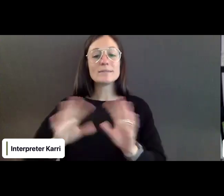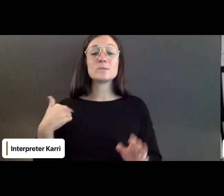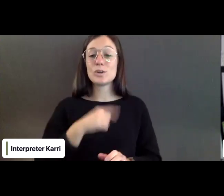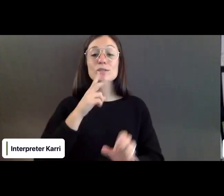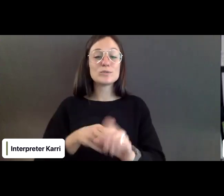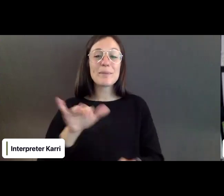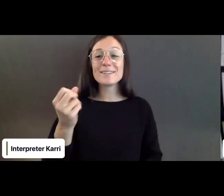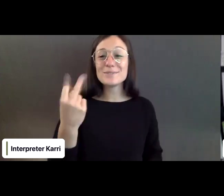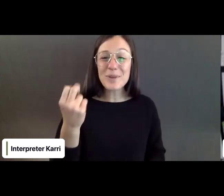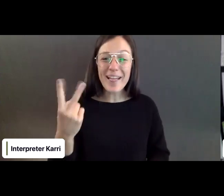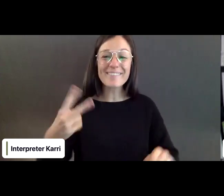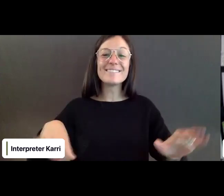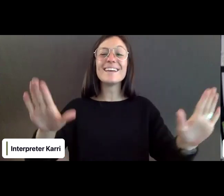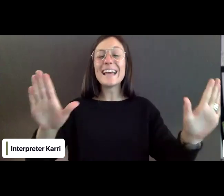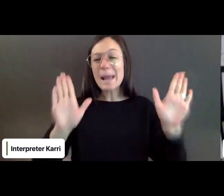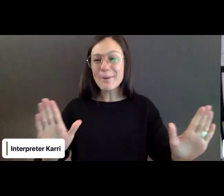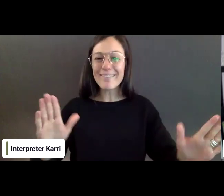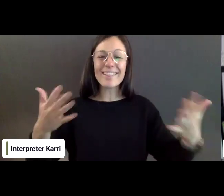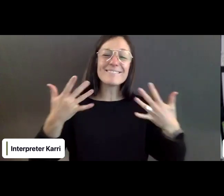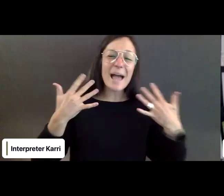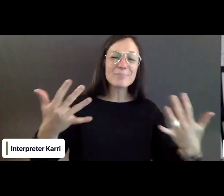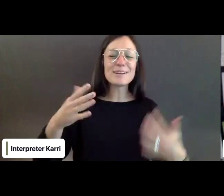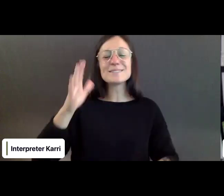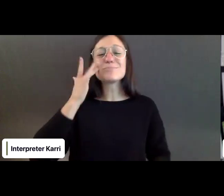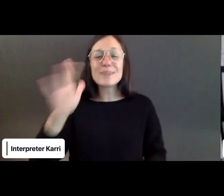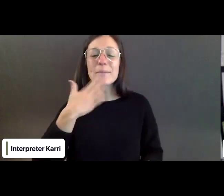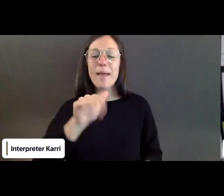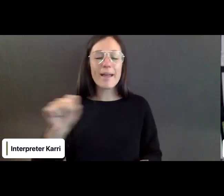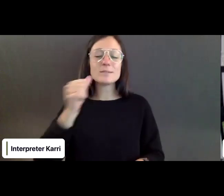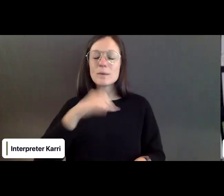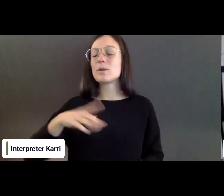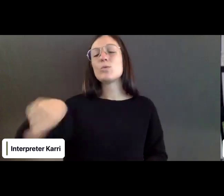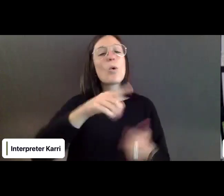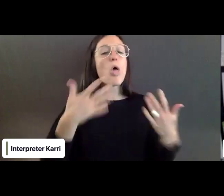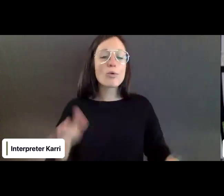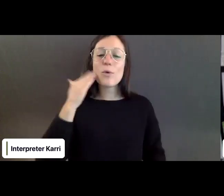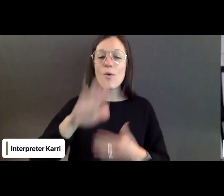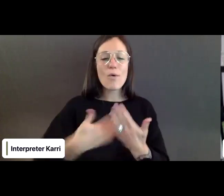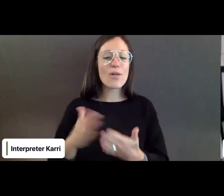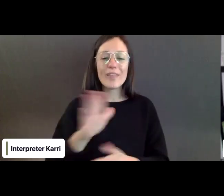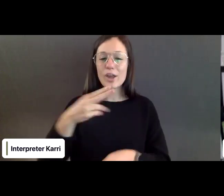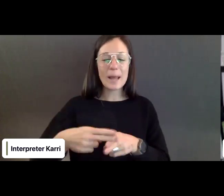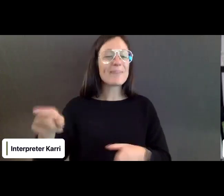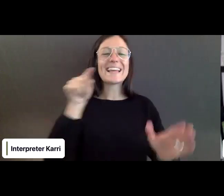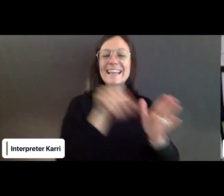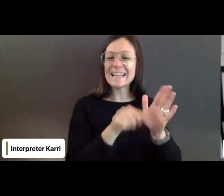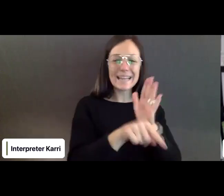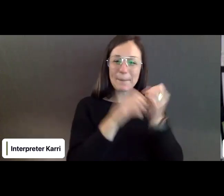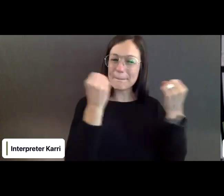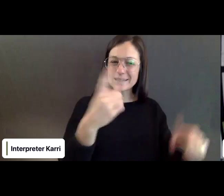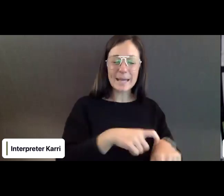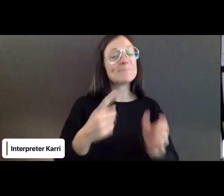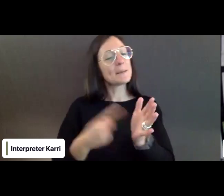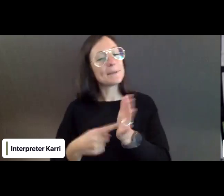12 inimitable, vibrant, brilliant, badass women here. You know their names. They were killed way too many times or way too quickly,